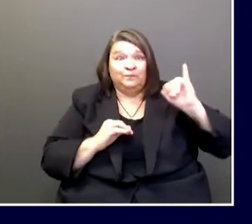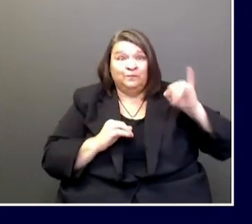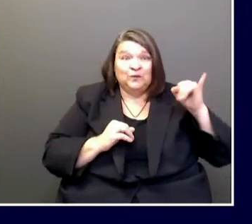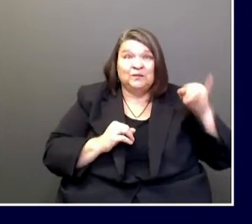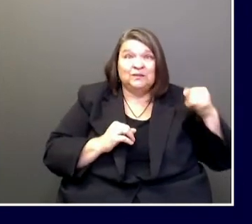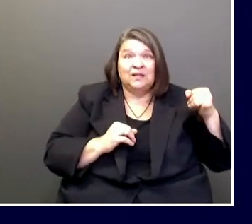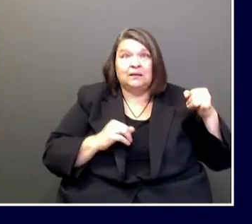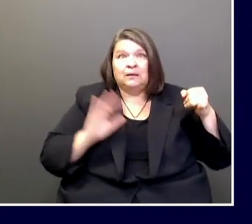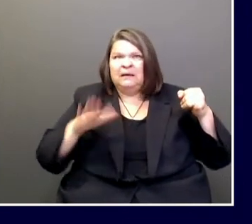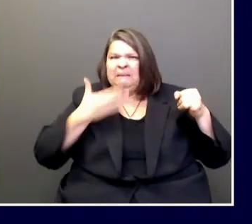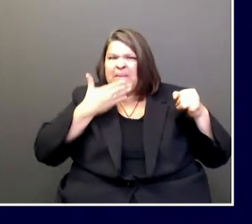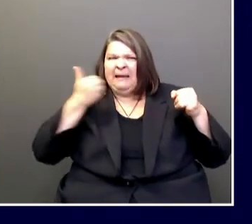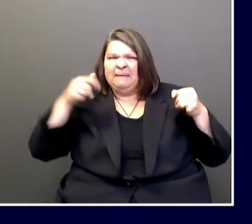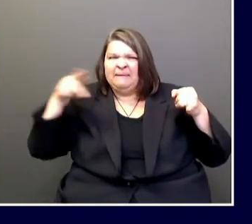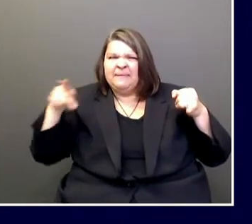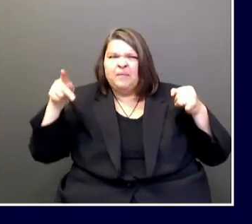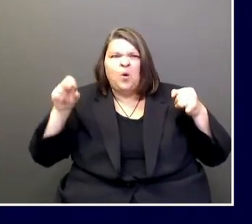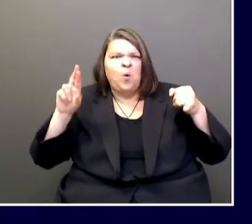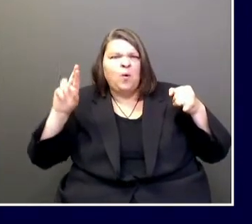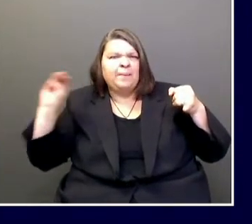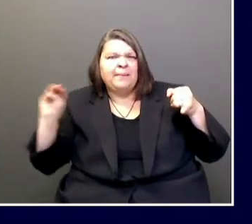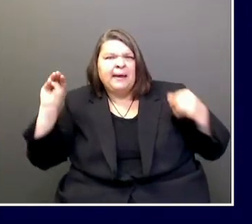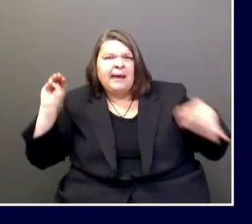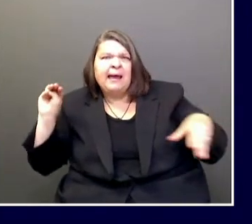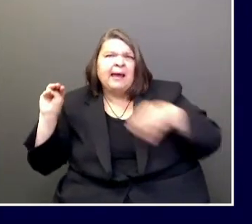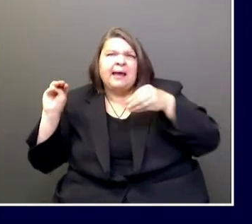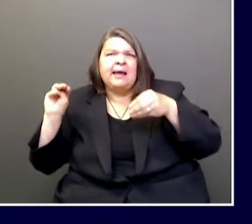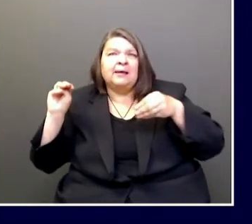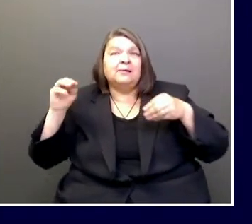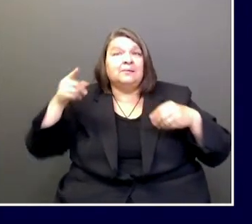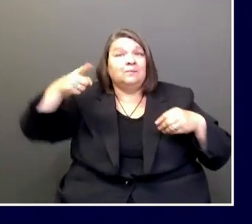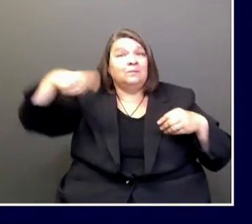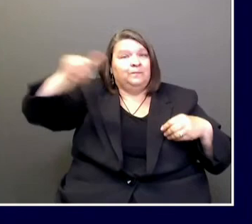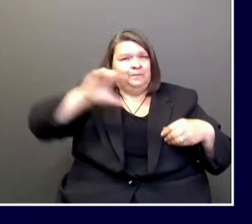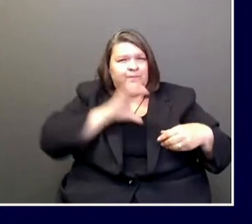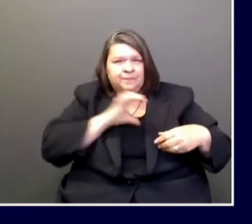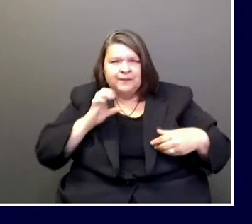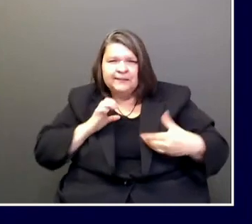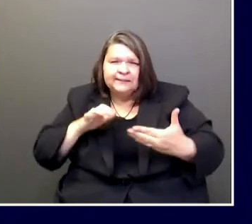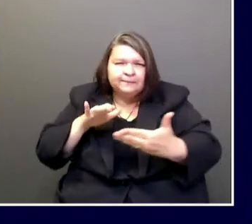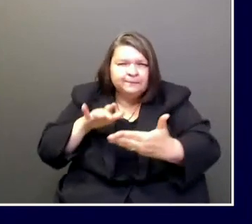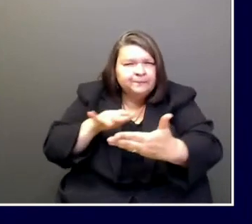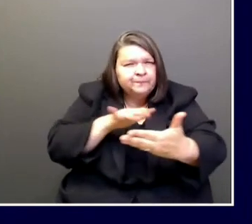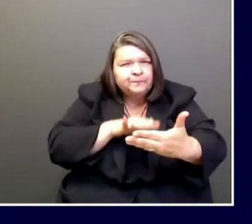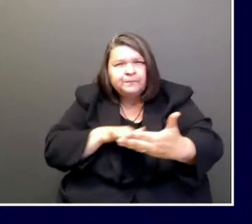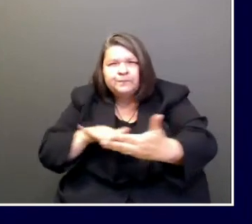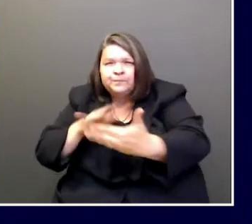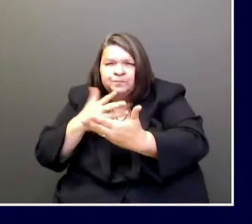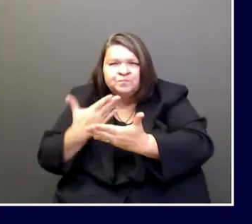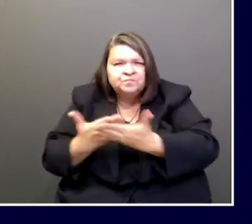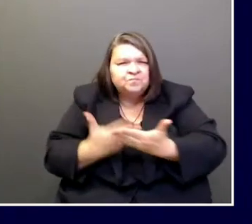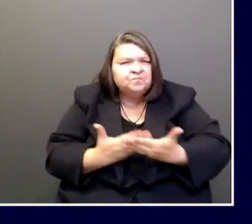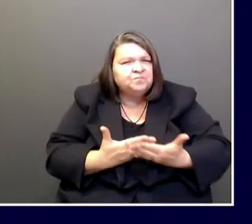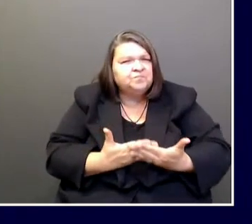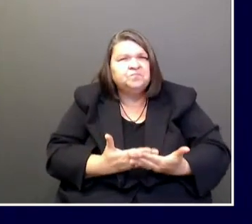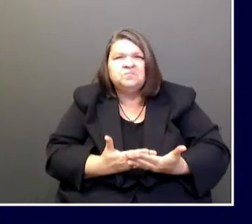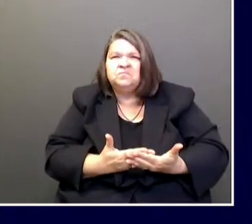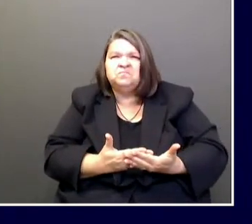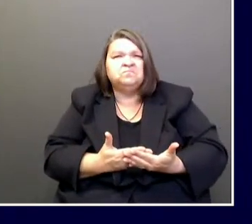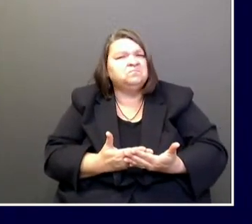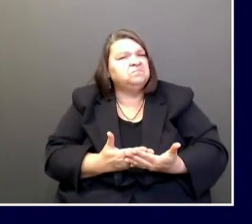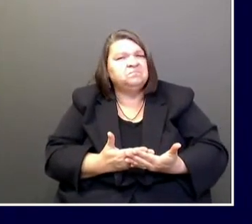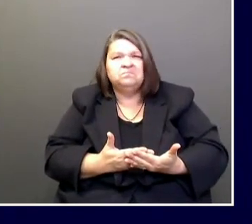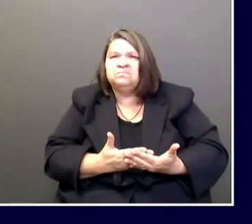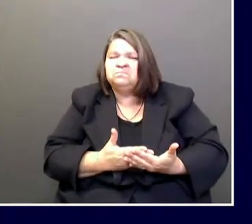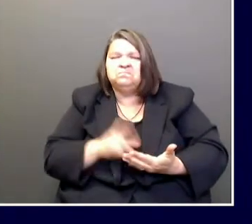vaccines. This expert committee looked at the data and discussed those data. There too, even the Johnson & Johnson vaccine, which